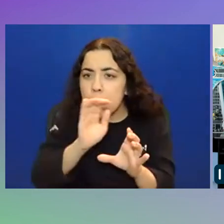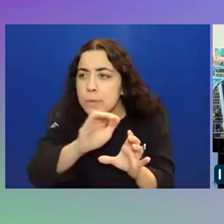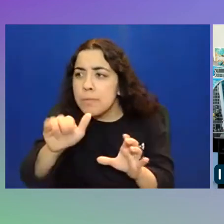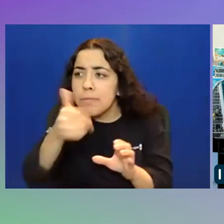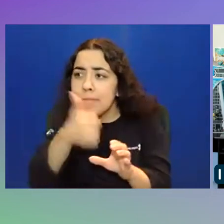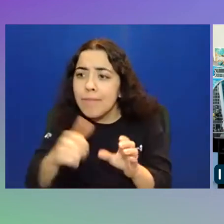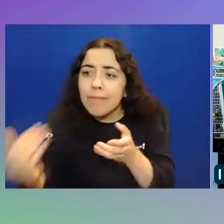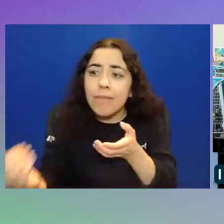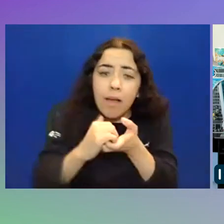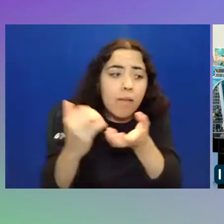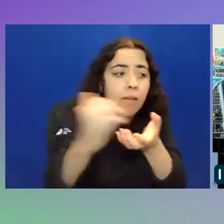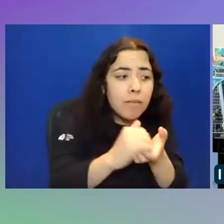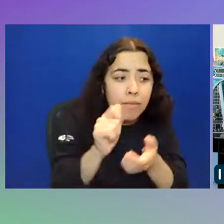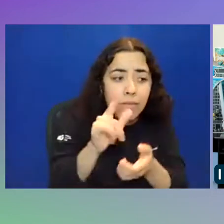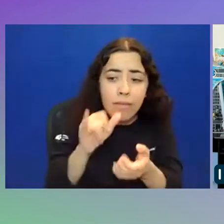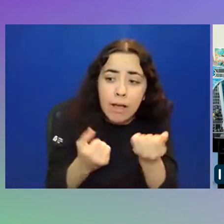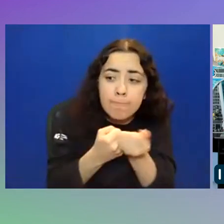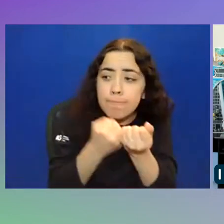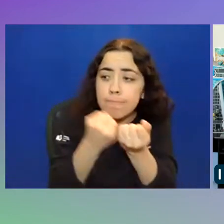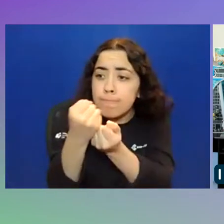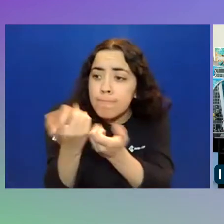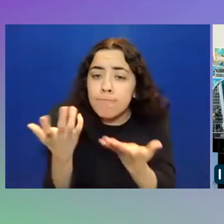parting words of wisdom, Chaz?